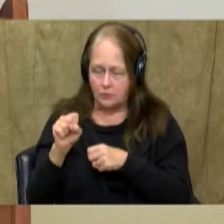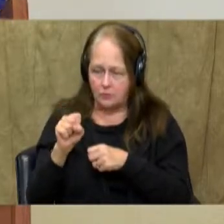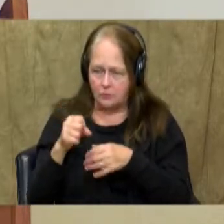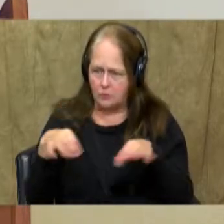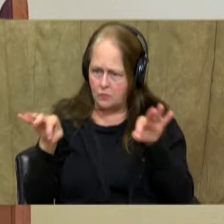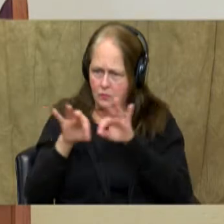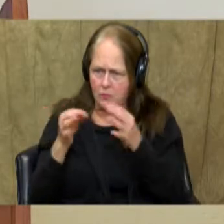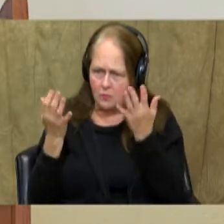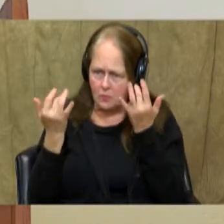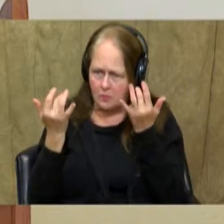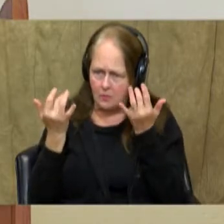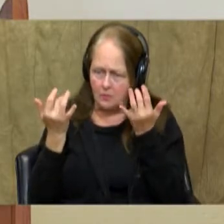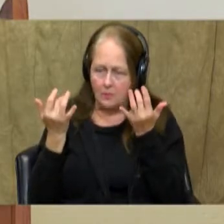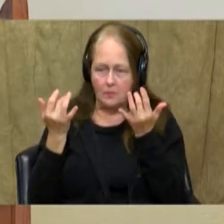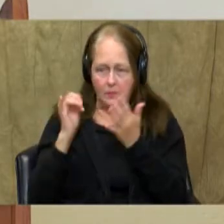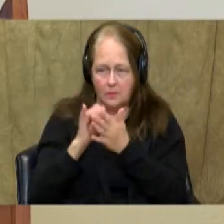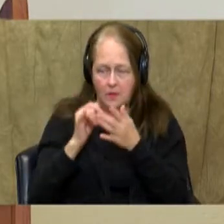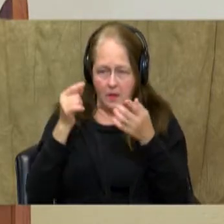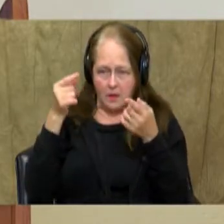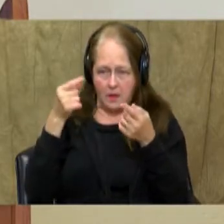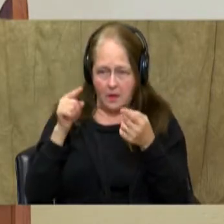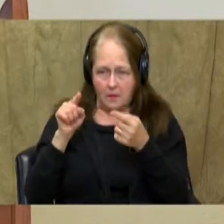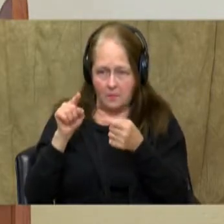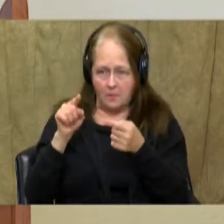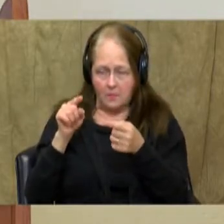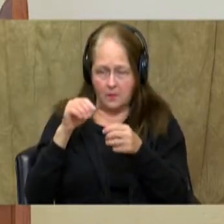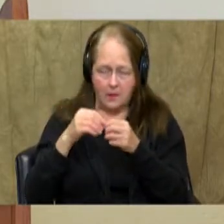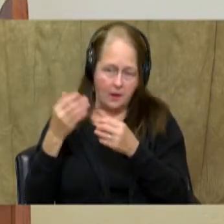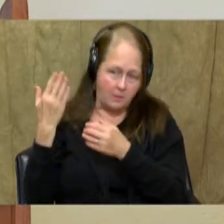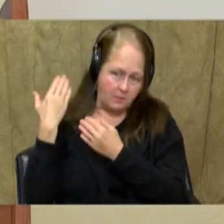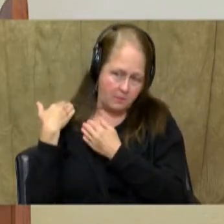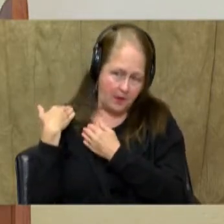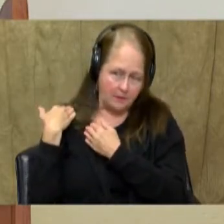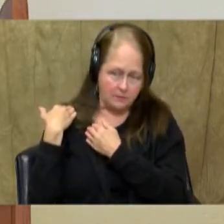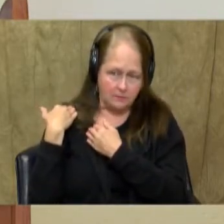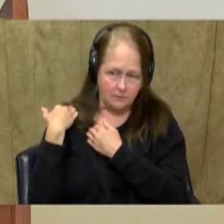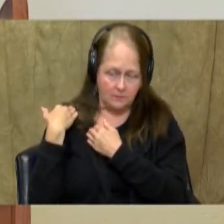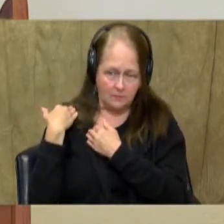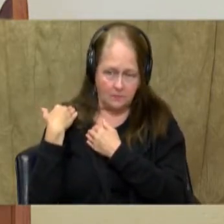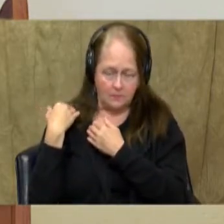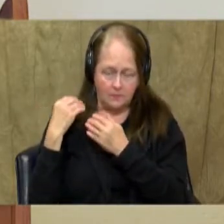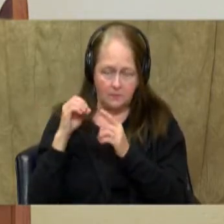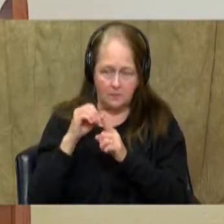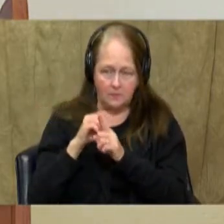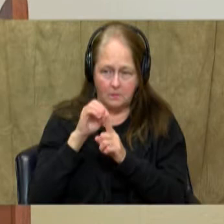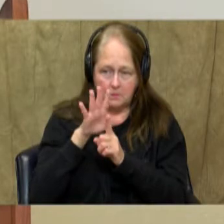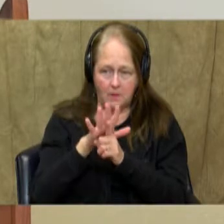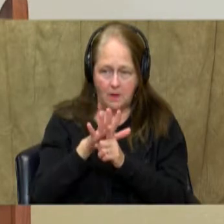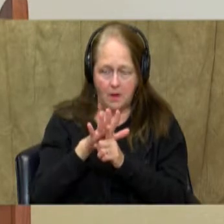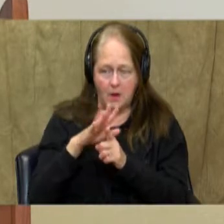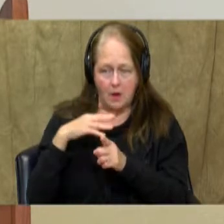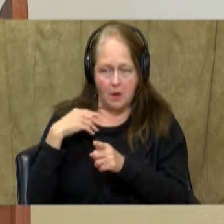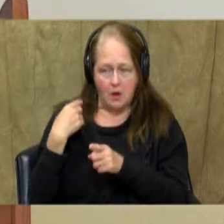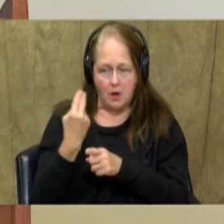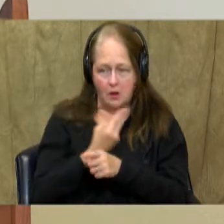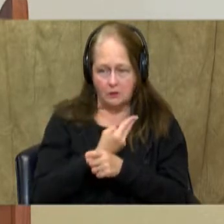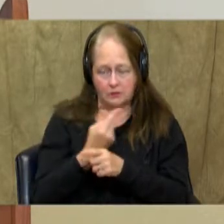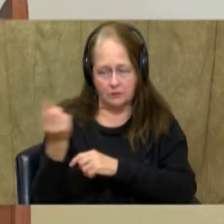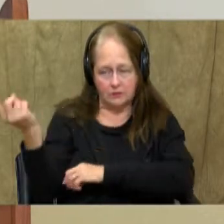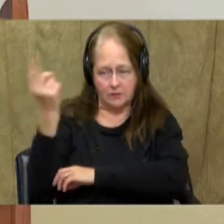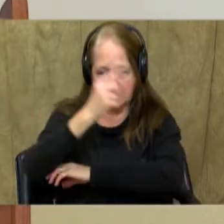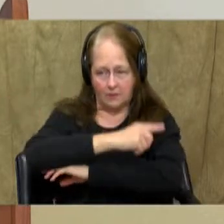why. The events that happened in the past impact us to this very